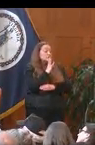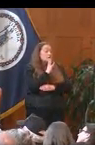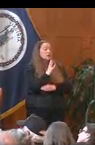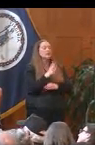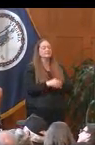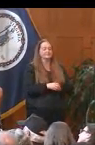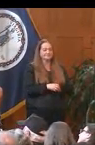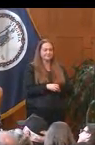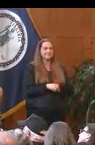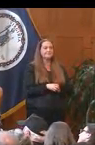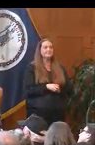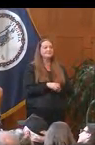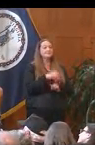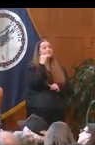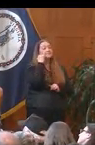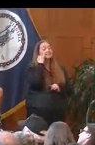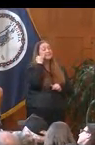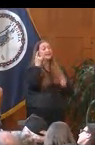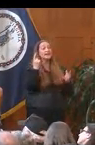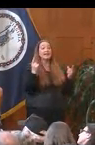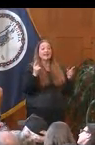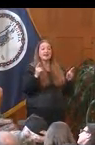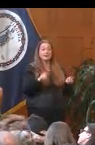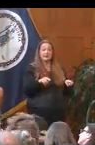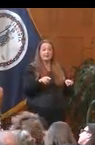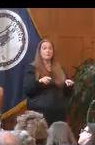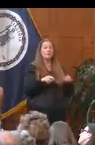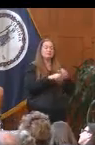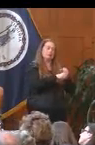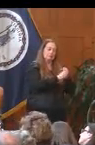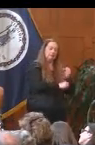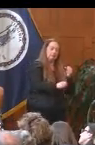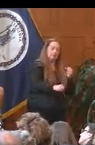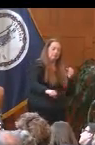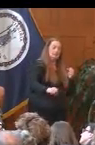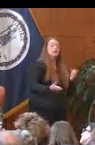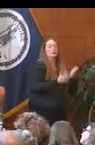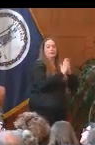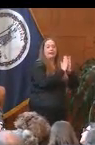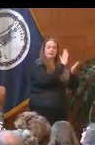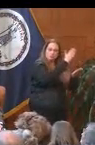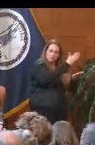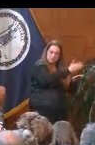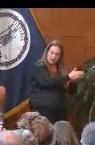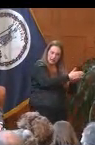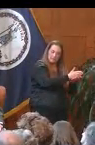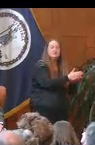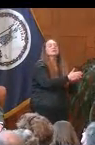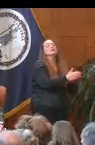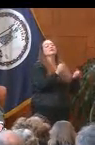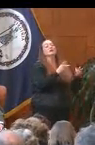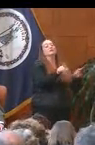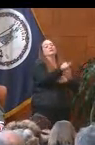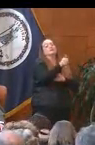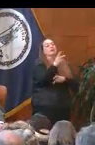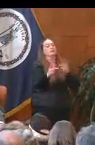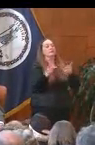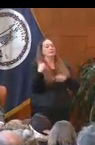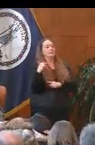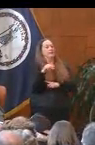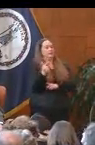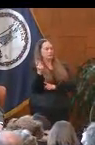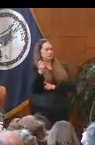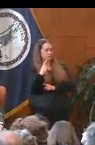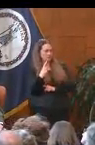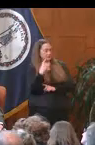long speeches at a certain point deny others the right to pose a question. At such point, I will prompt you to yield the floor. Please